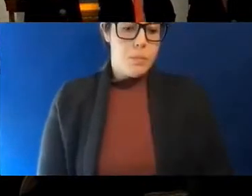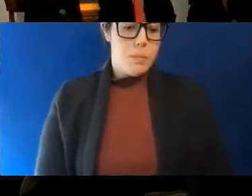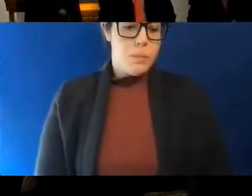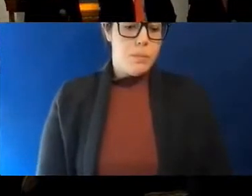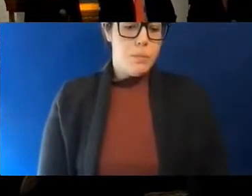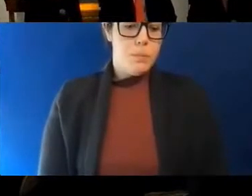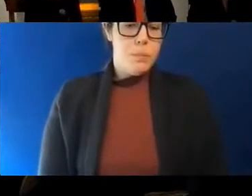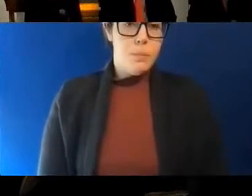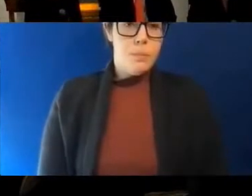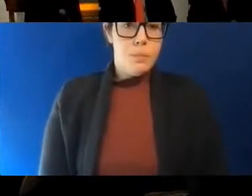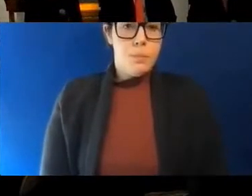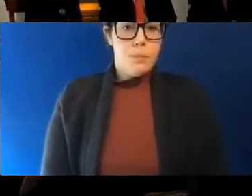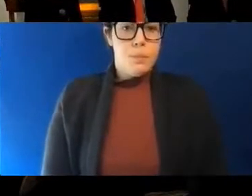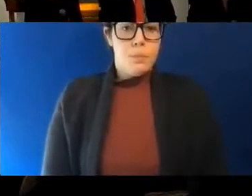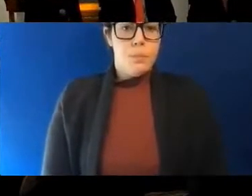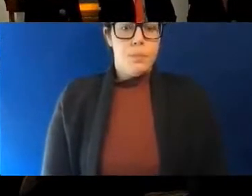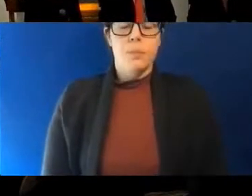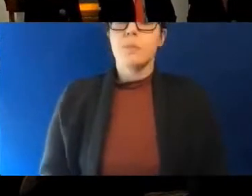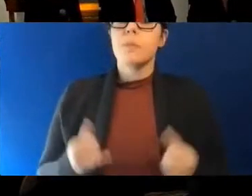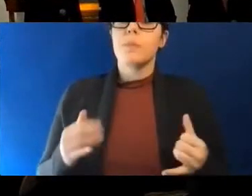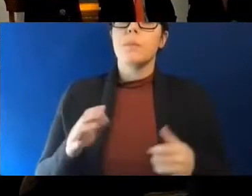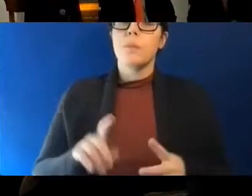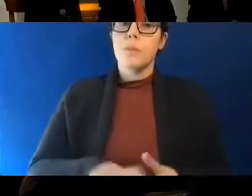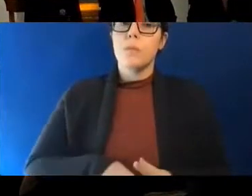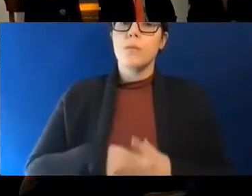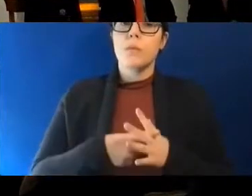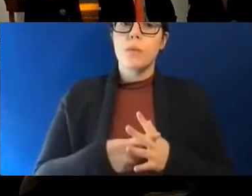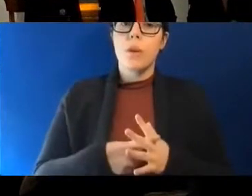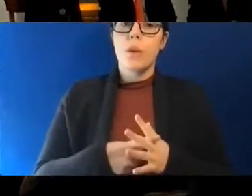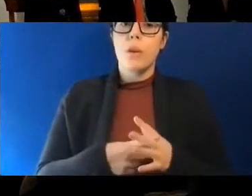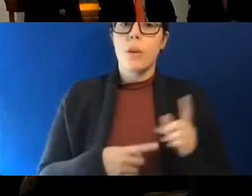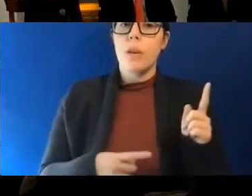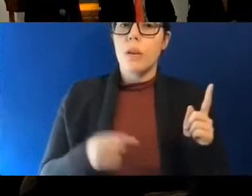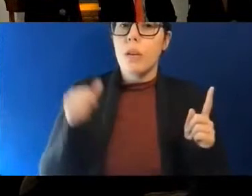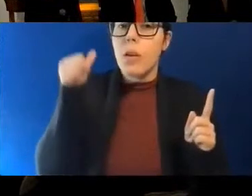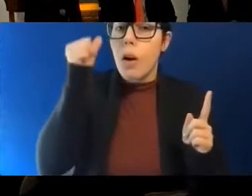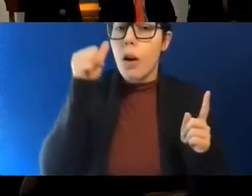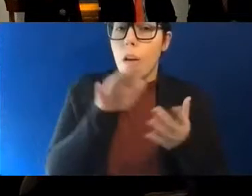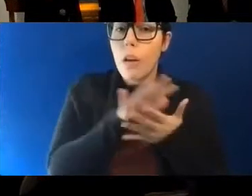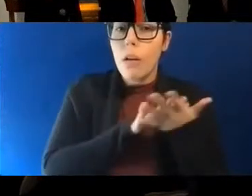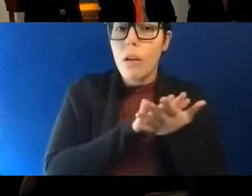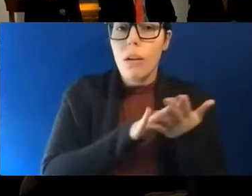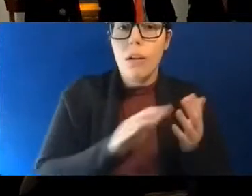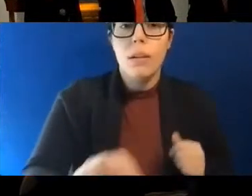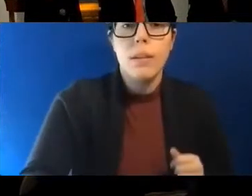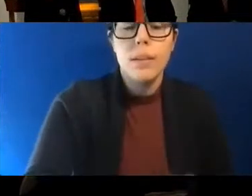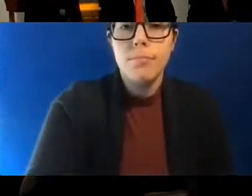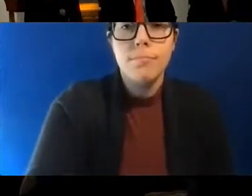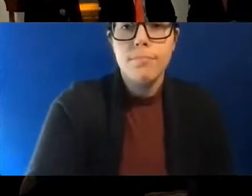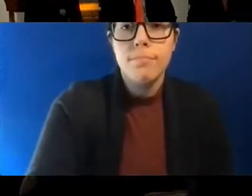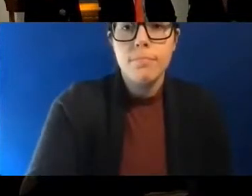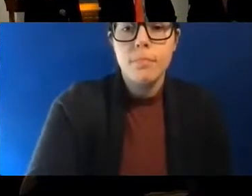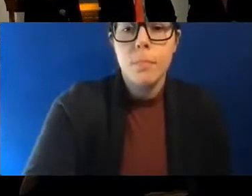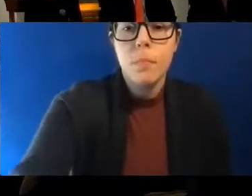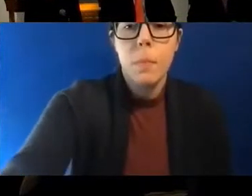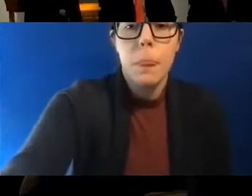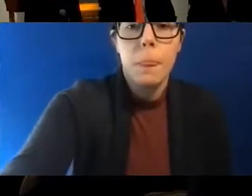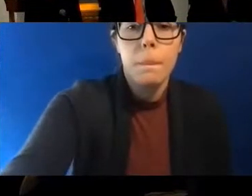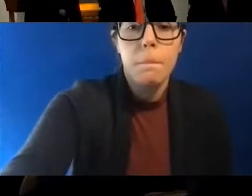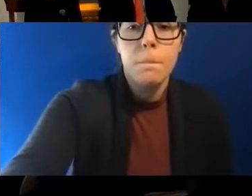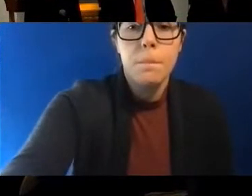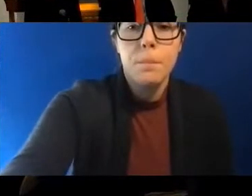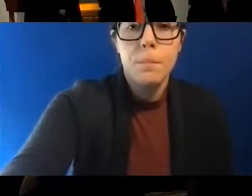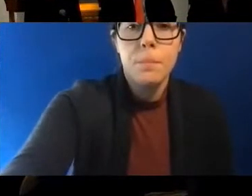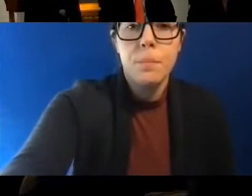So I want to start out by acknowledging the fact that this is a field where a great deal of work has been